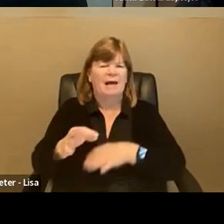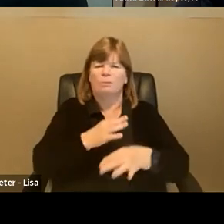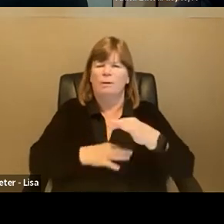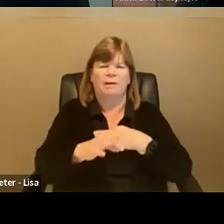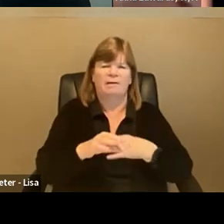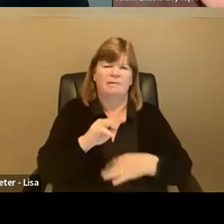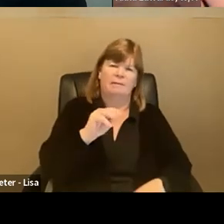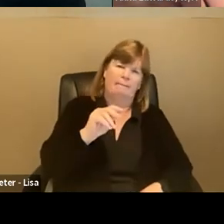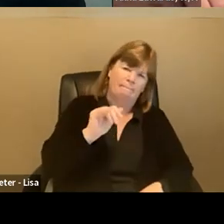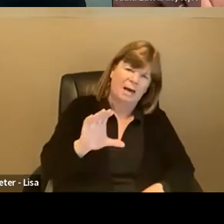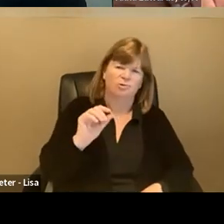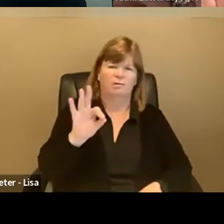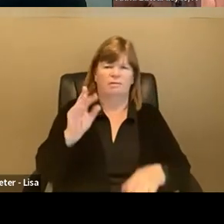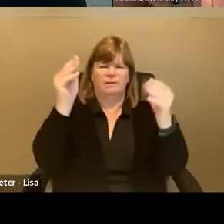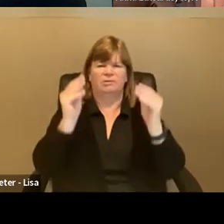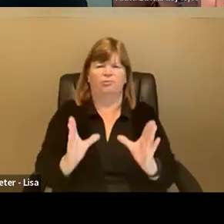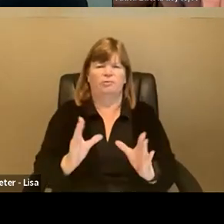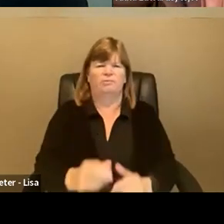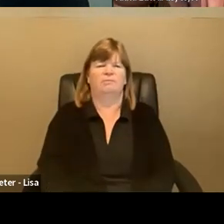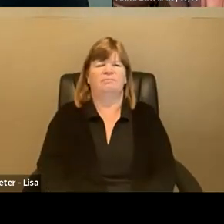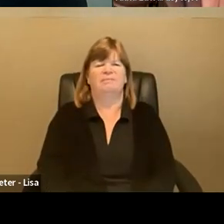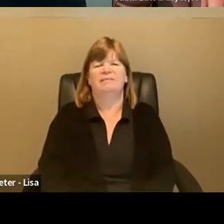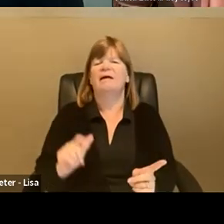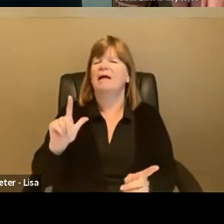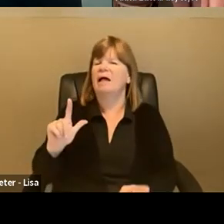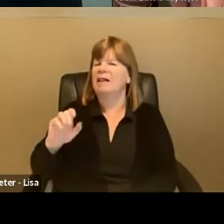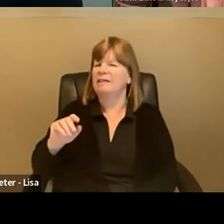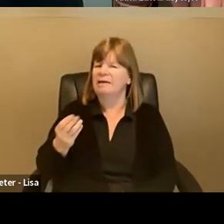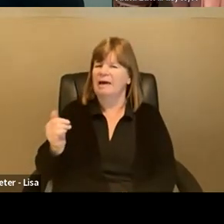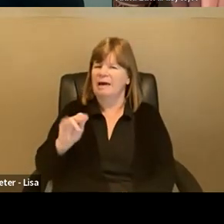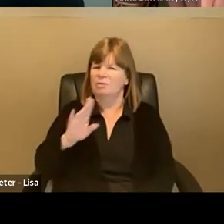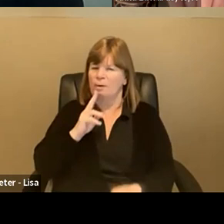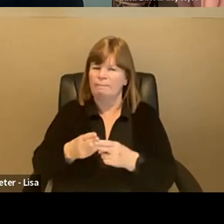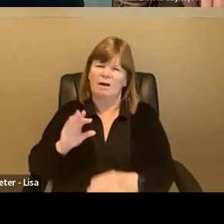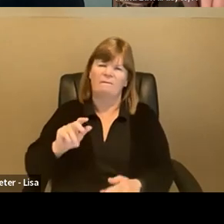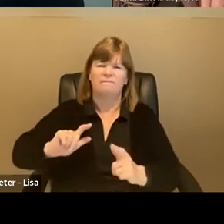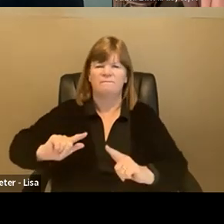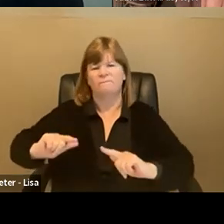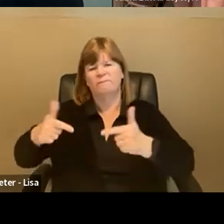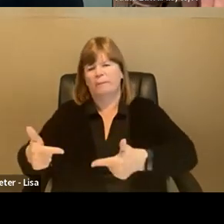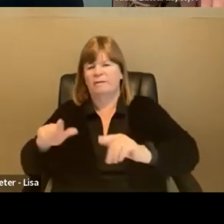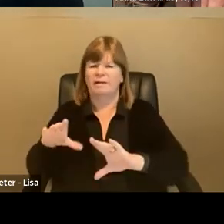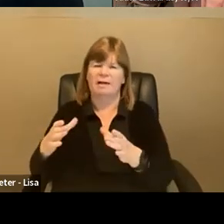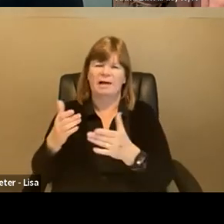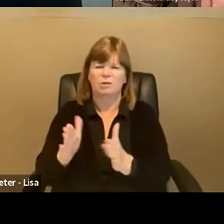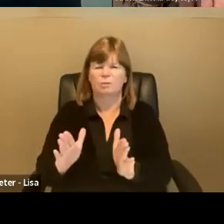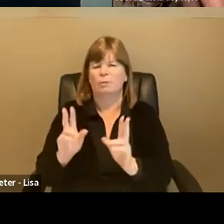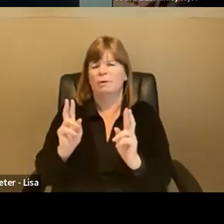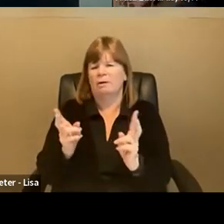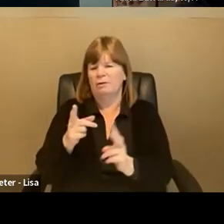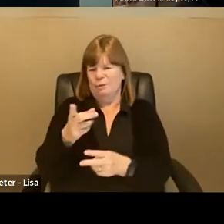of a teacher. Leanne, I know you mentioned flipping the classroom in our kind of prep